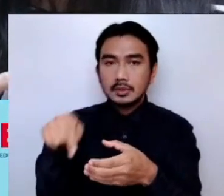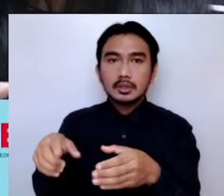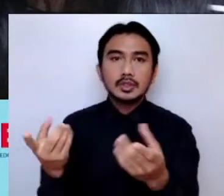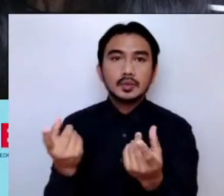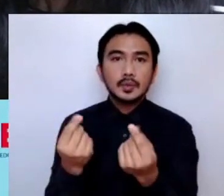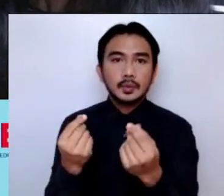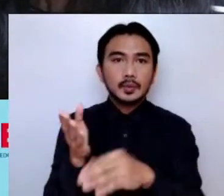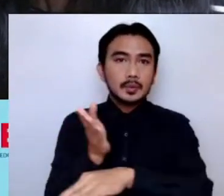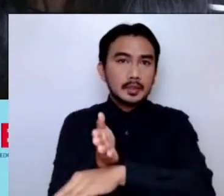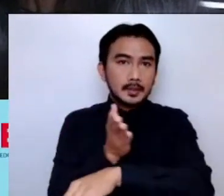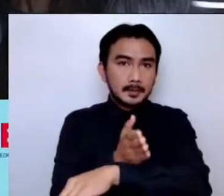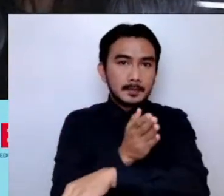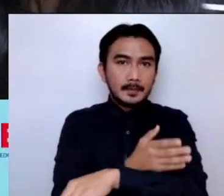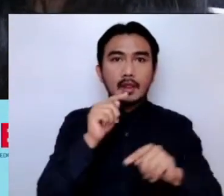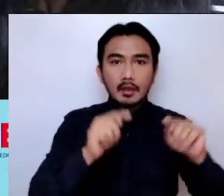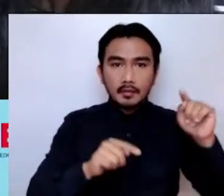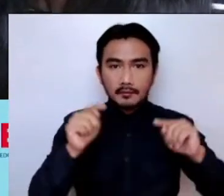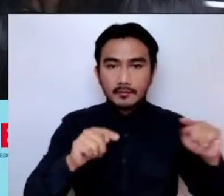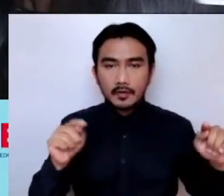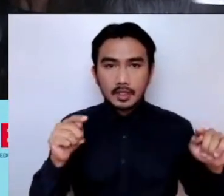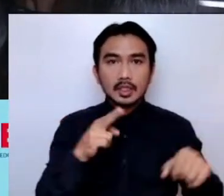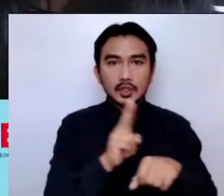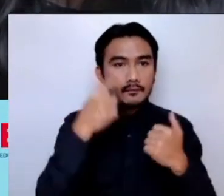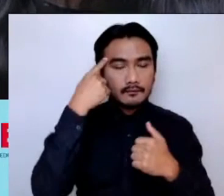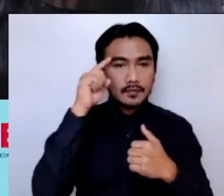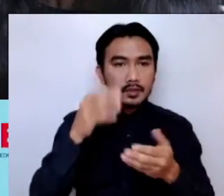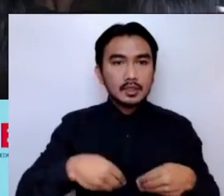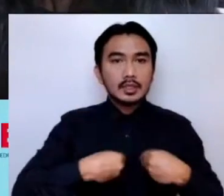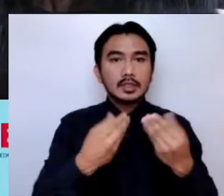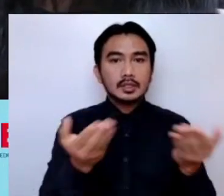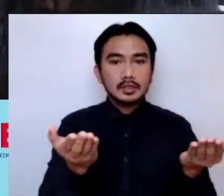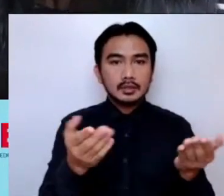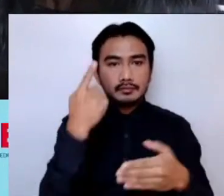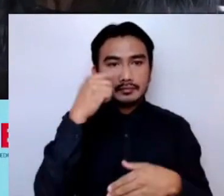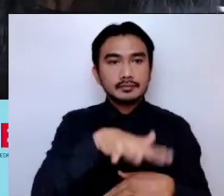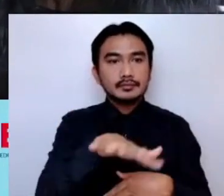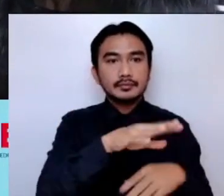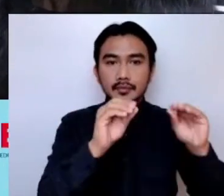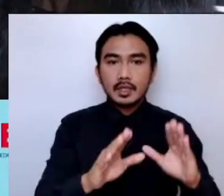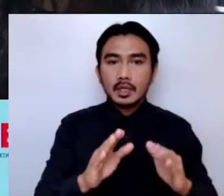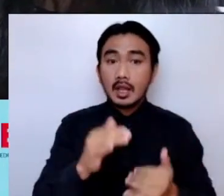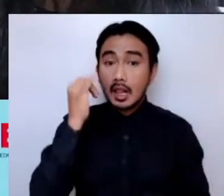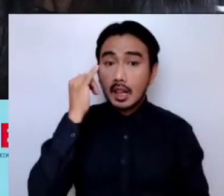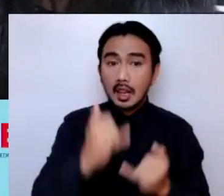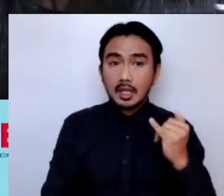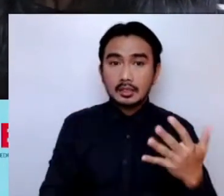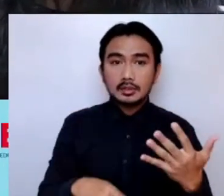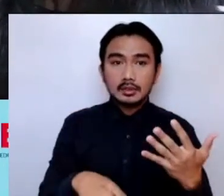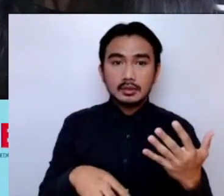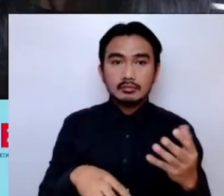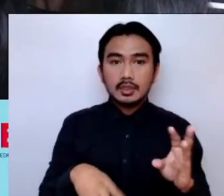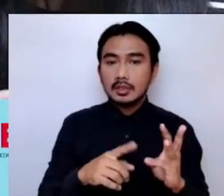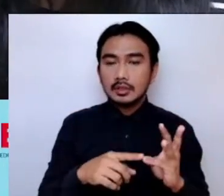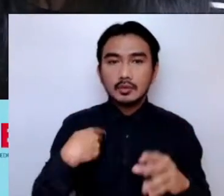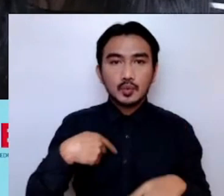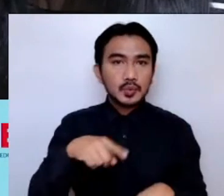the various LND interventions that we can give to our teachers. And then lastly, we plan to also